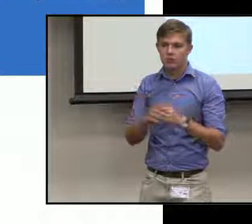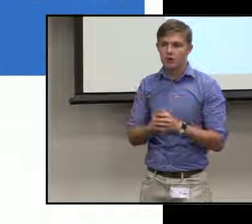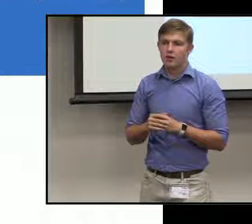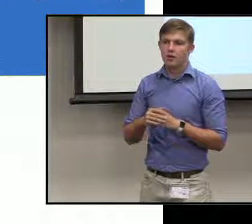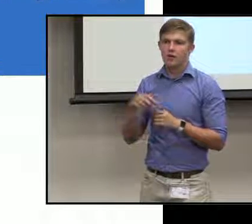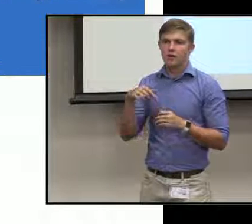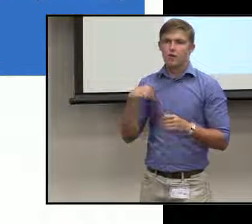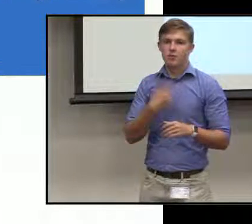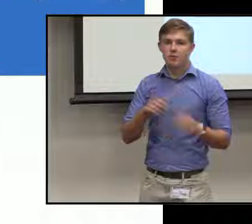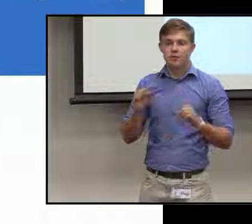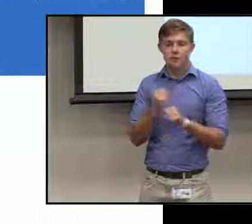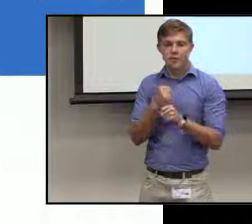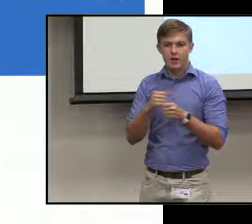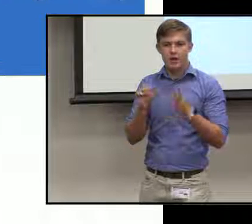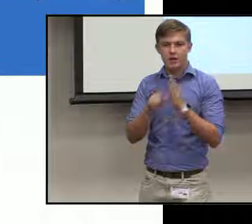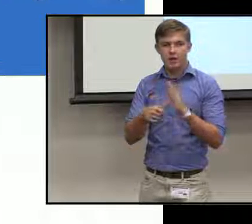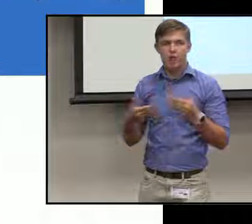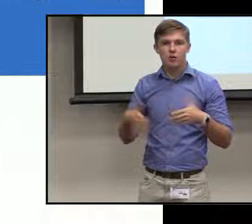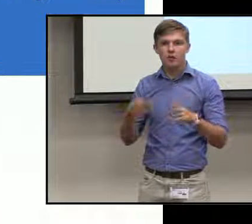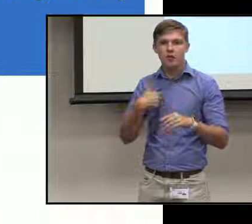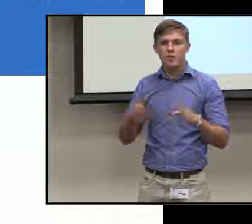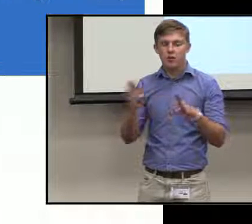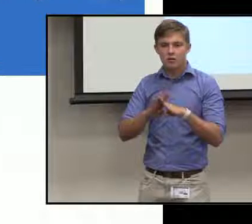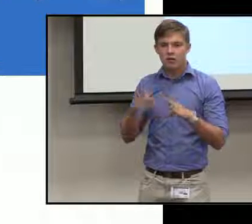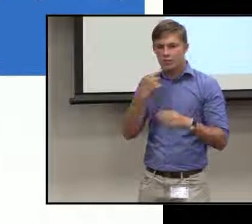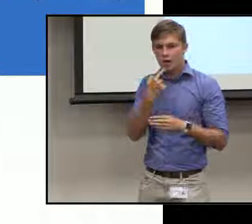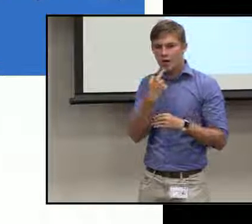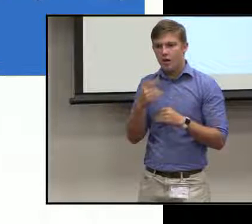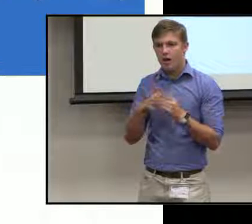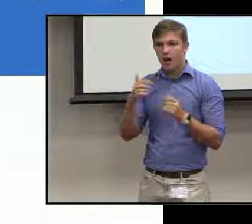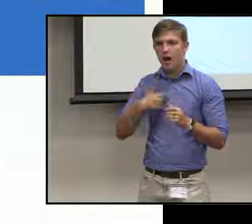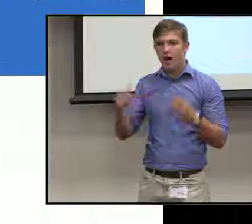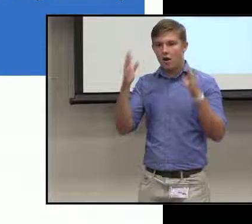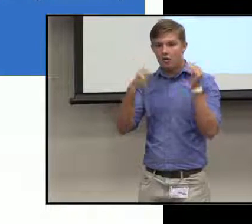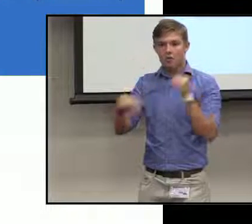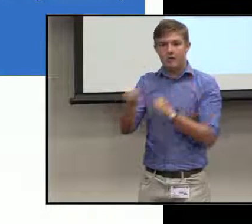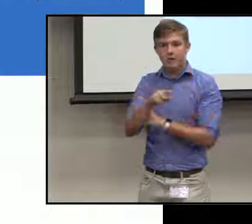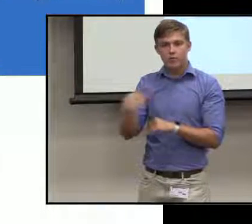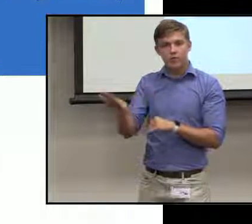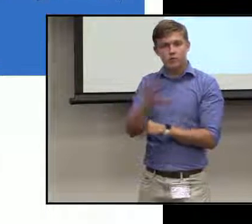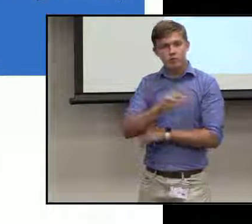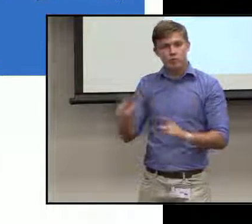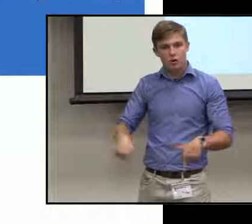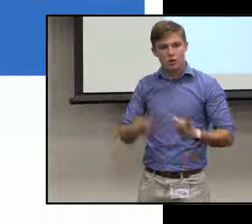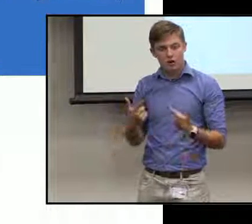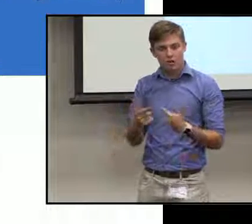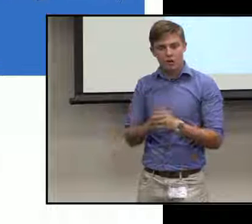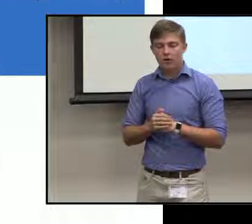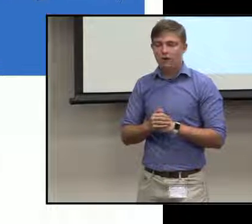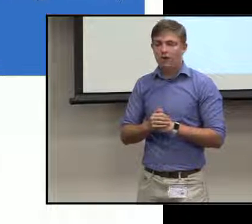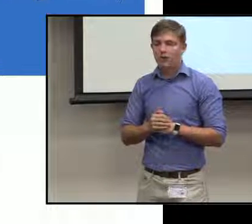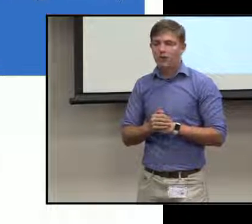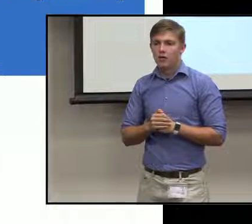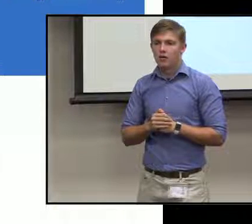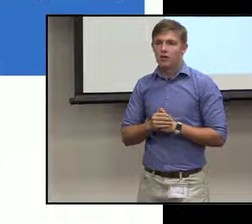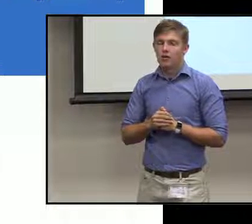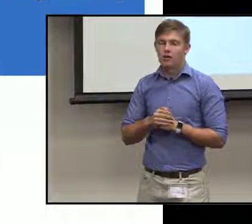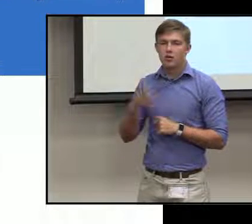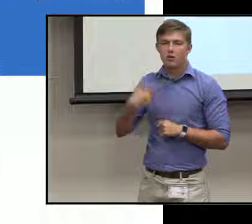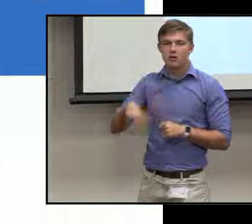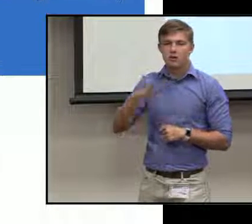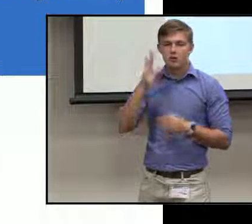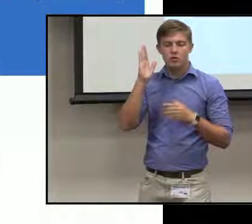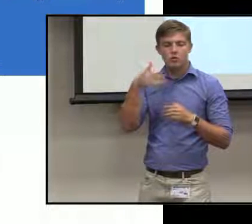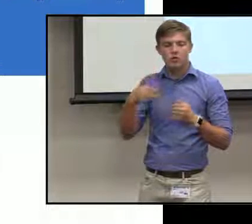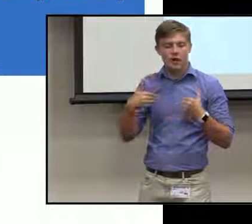so let me close by just saying, I hope that you, in your lifetime, sometime in your lifetime, you have the